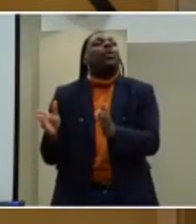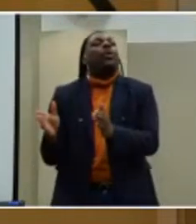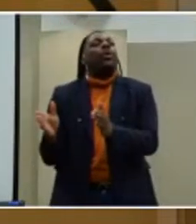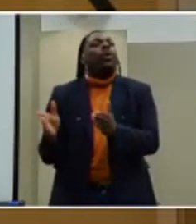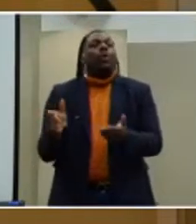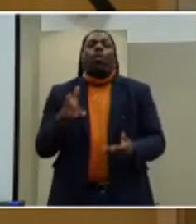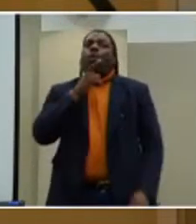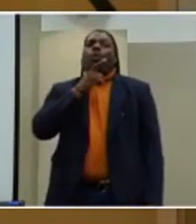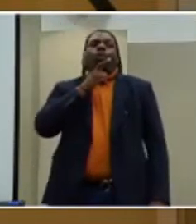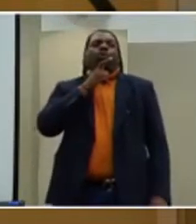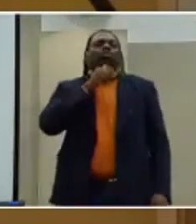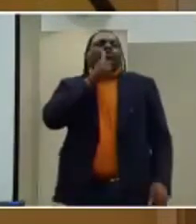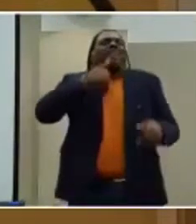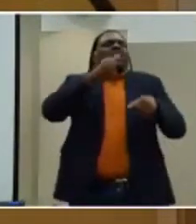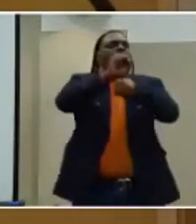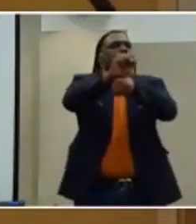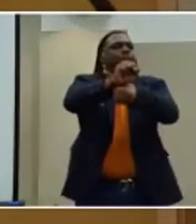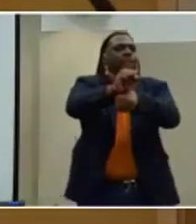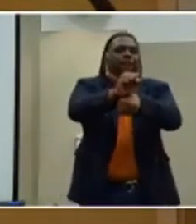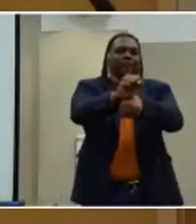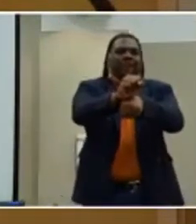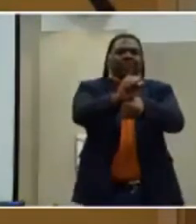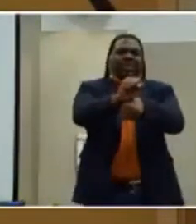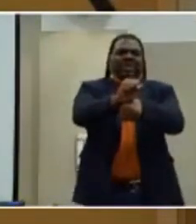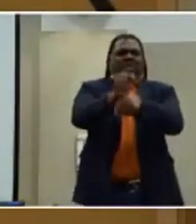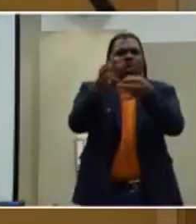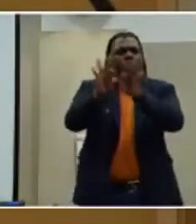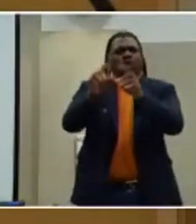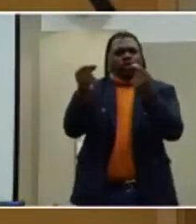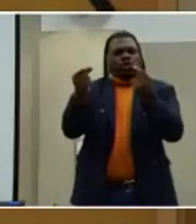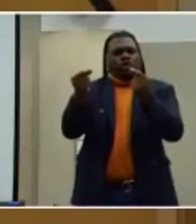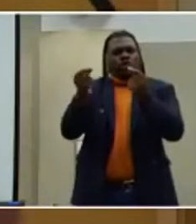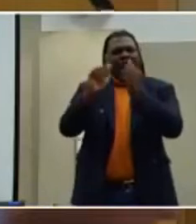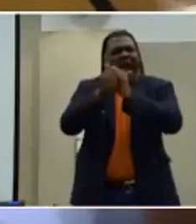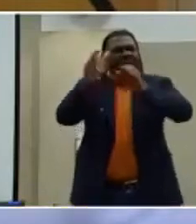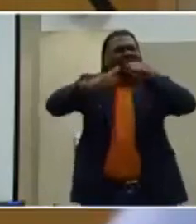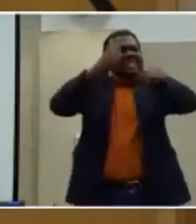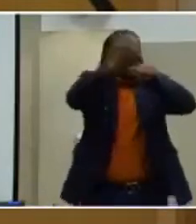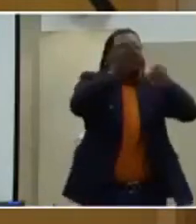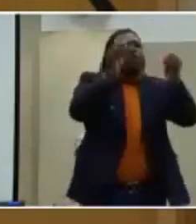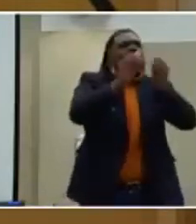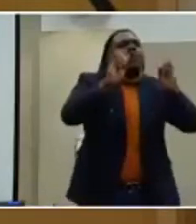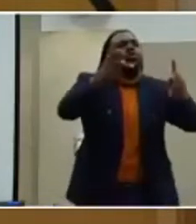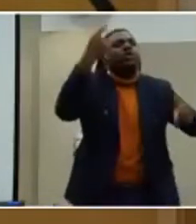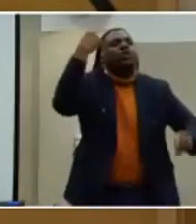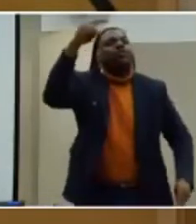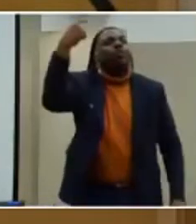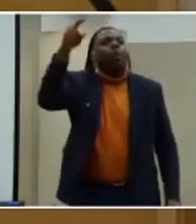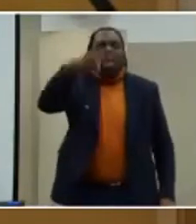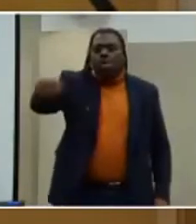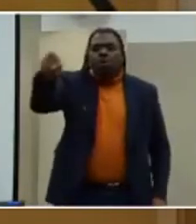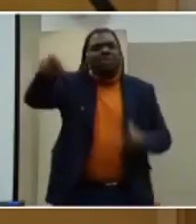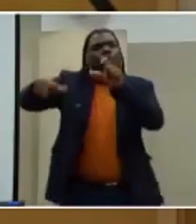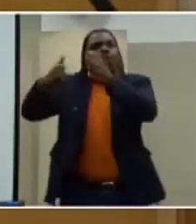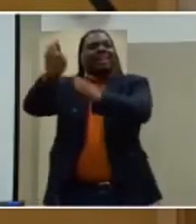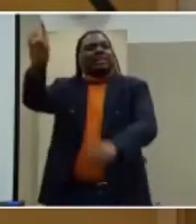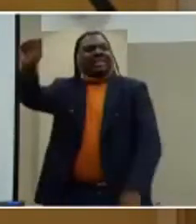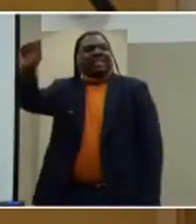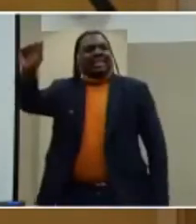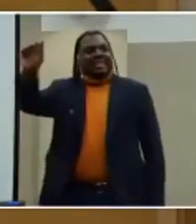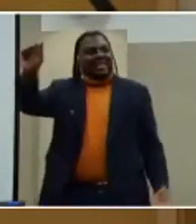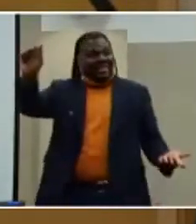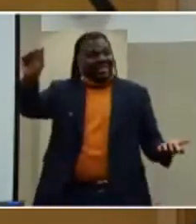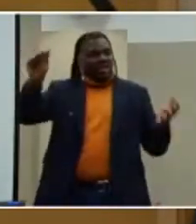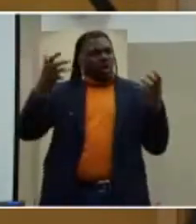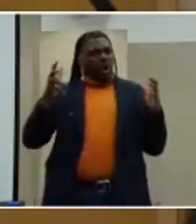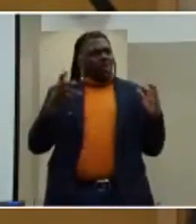are unemployed. And we need to be able to work towards creating more job opportunities for those with disabilities. And